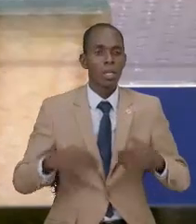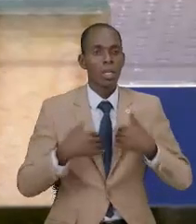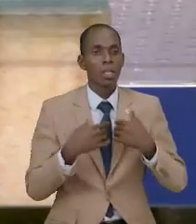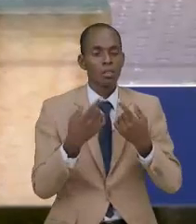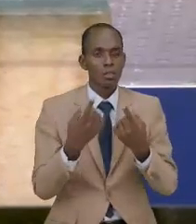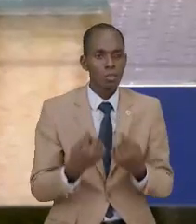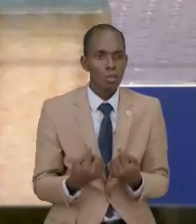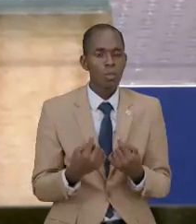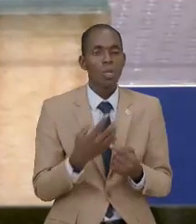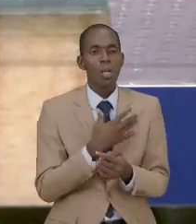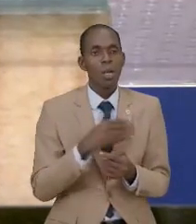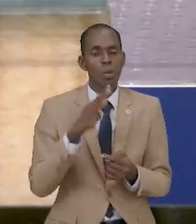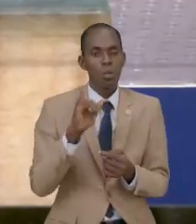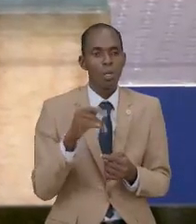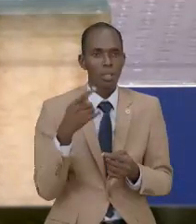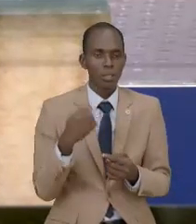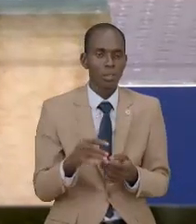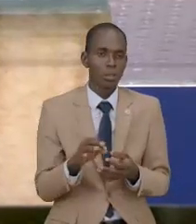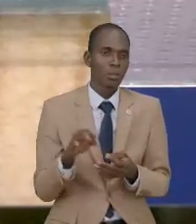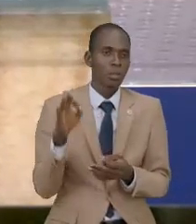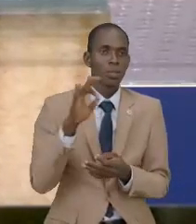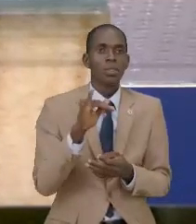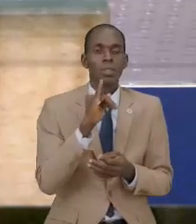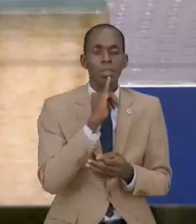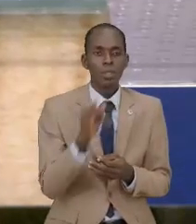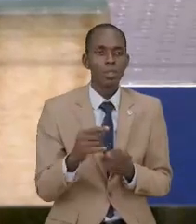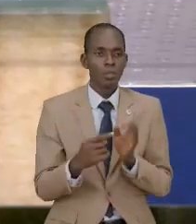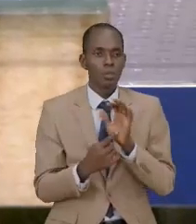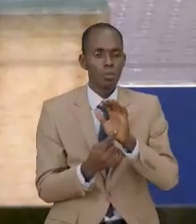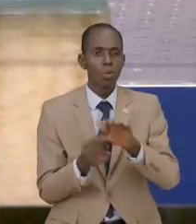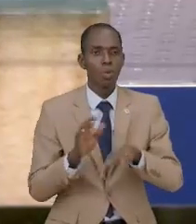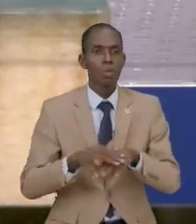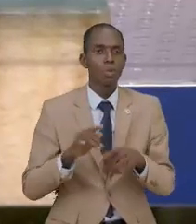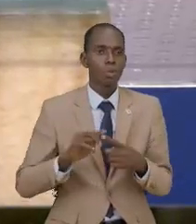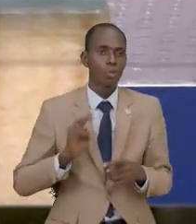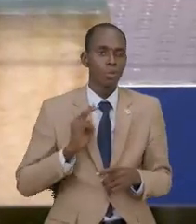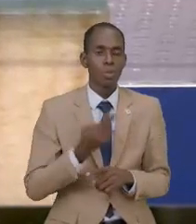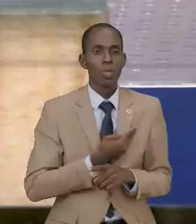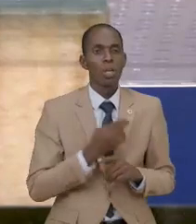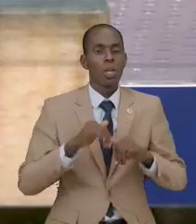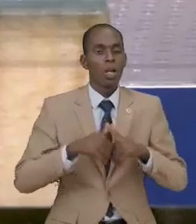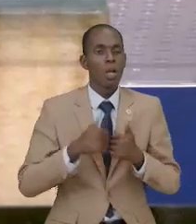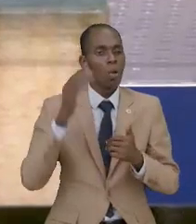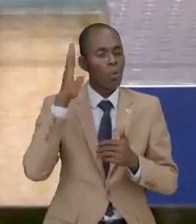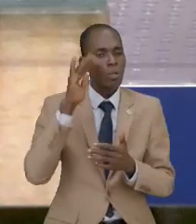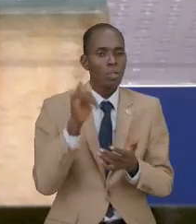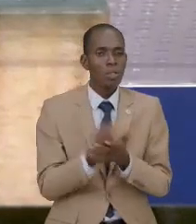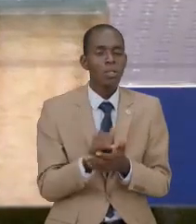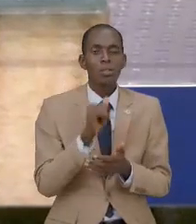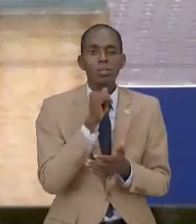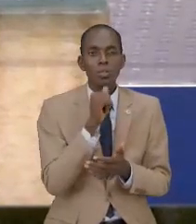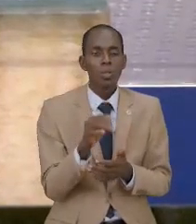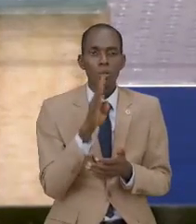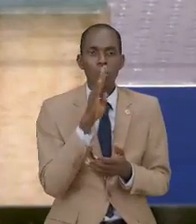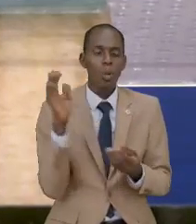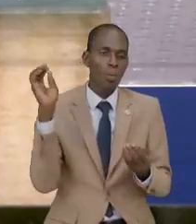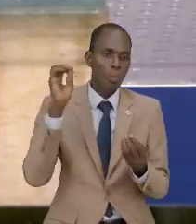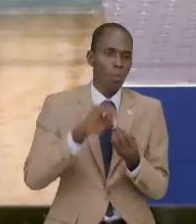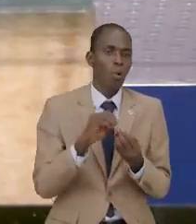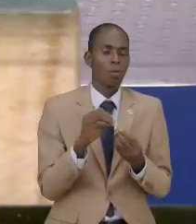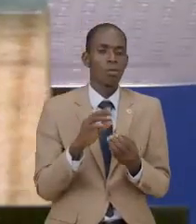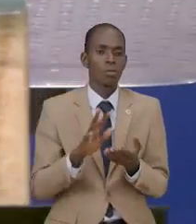the Spirit is revealed unto us, how will that not be more glorious than in